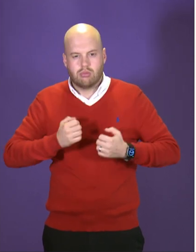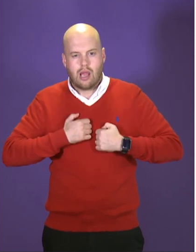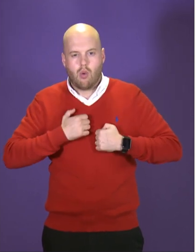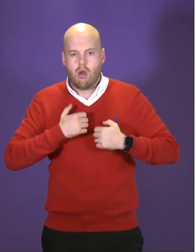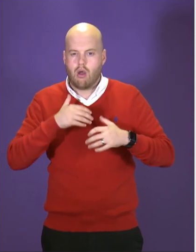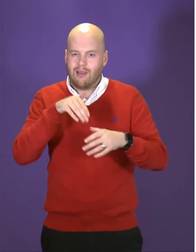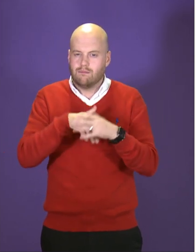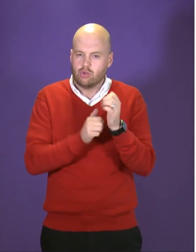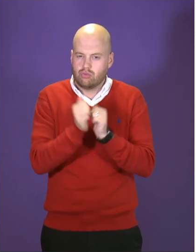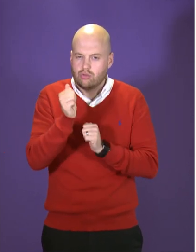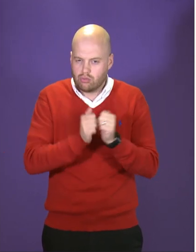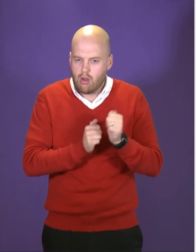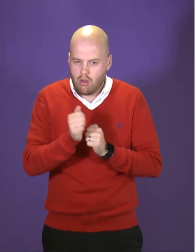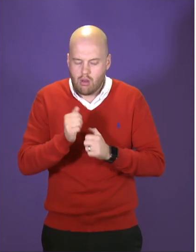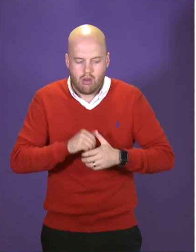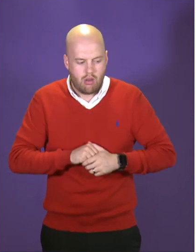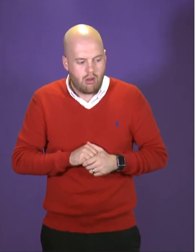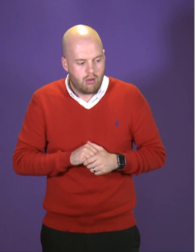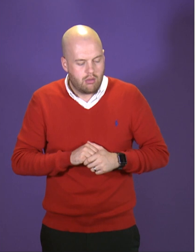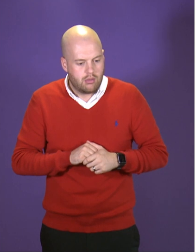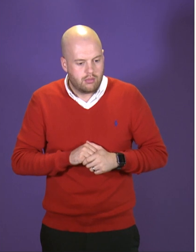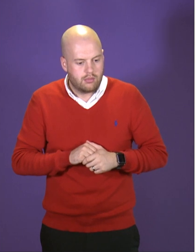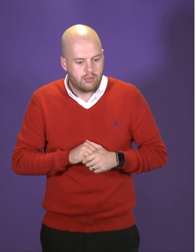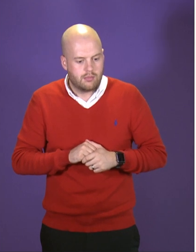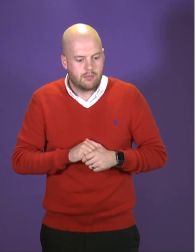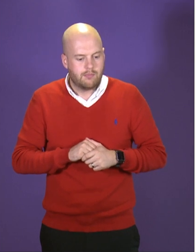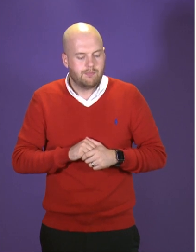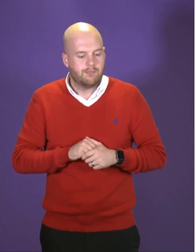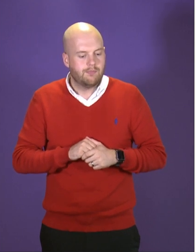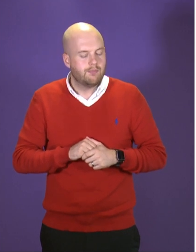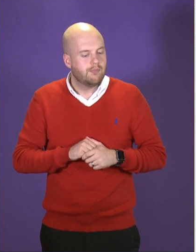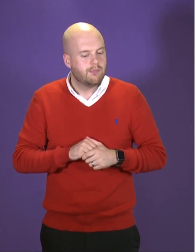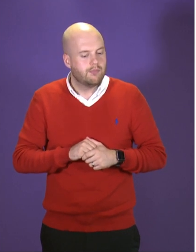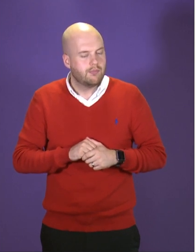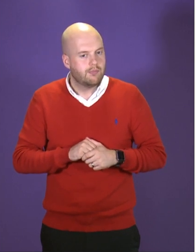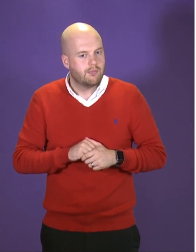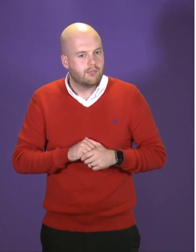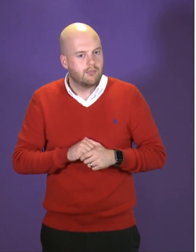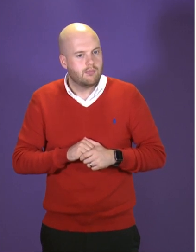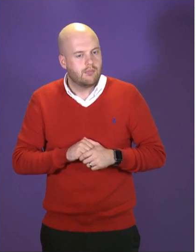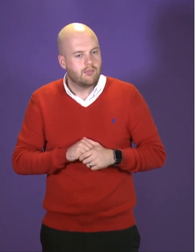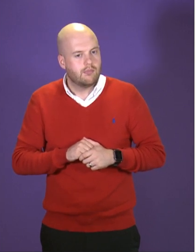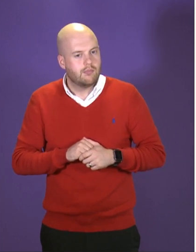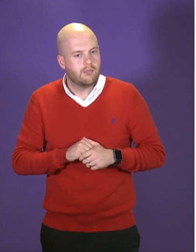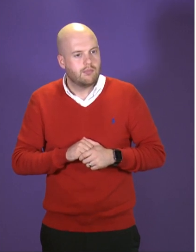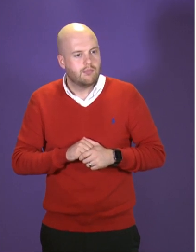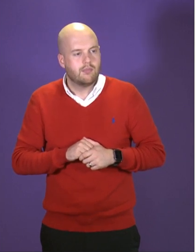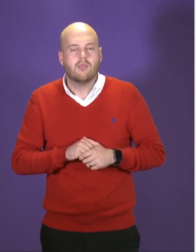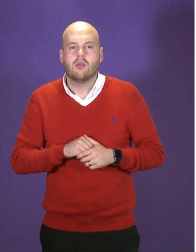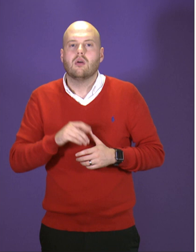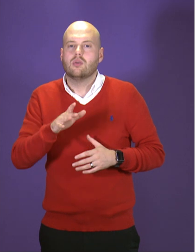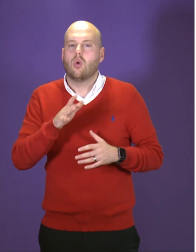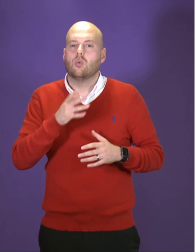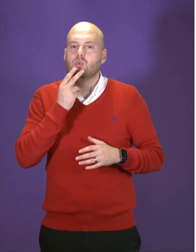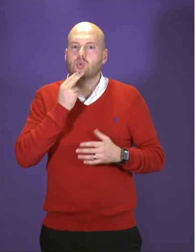as well, and powers of creativity, and implementing from our own